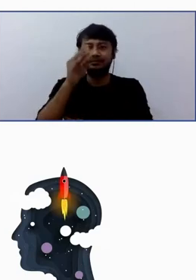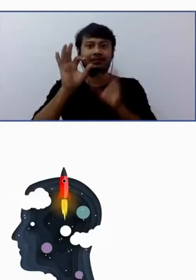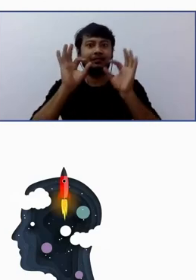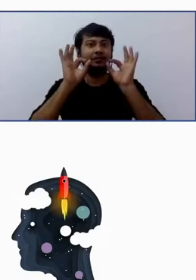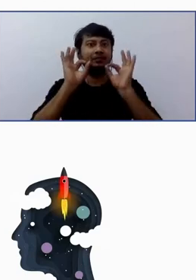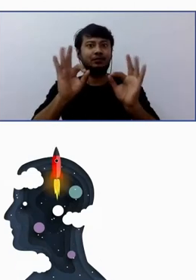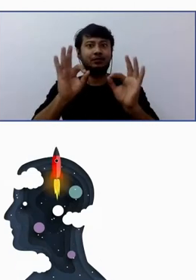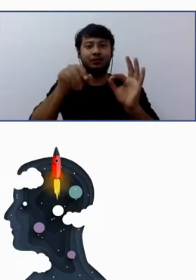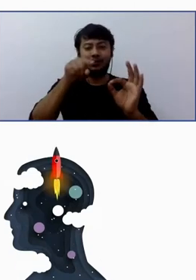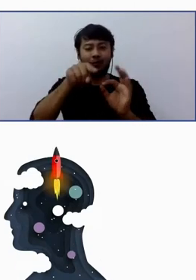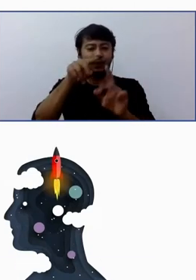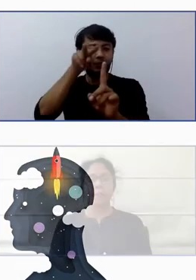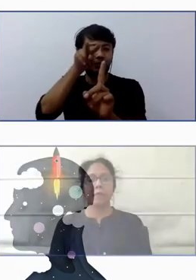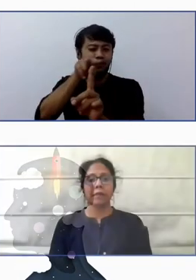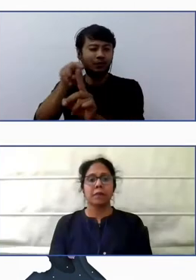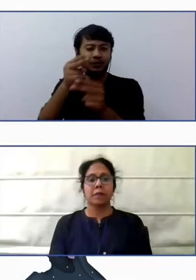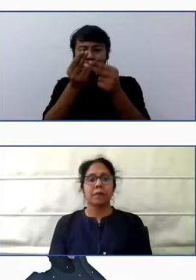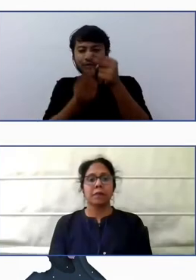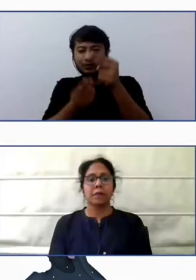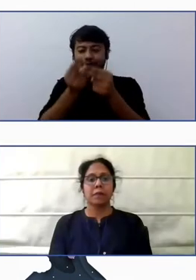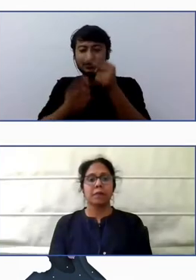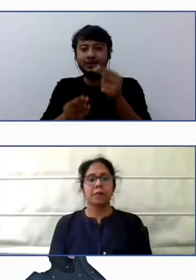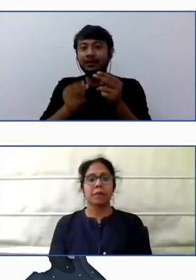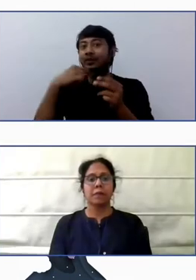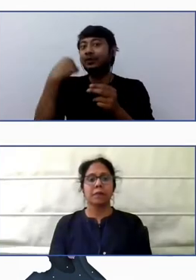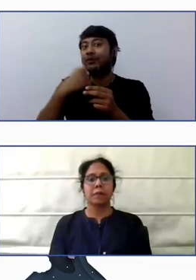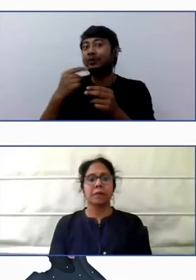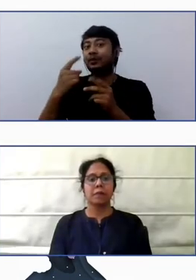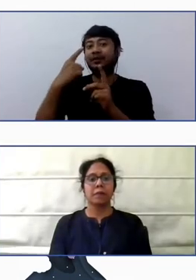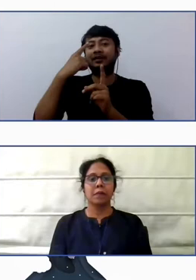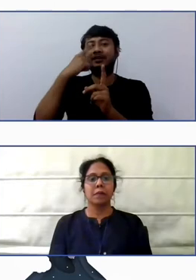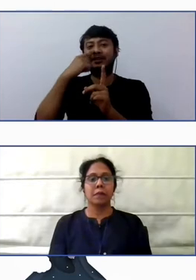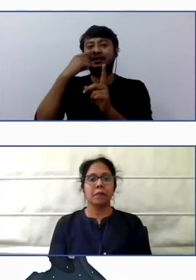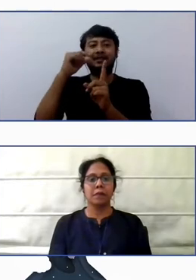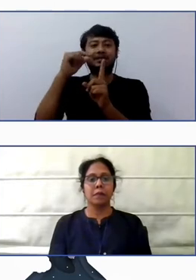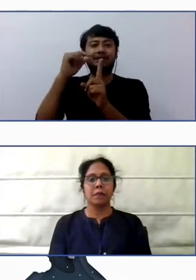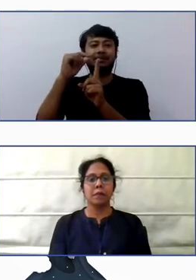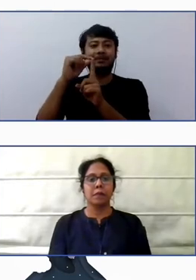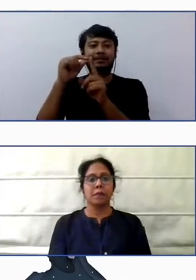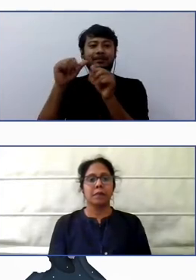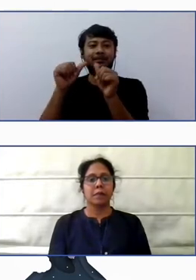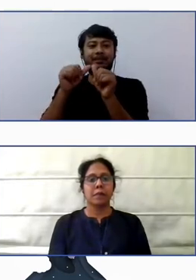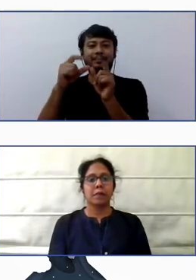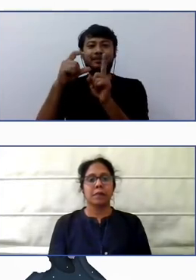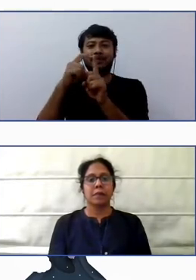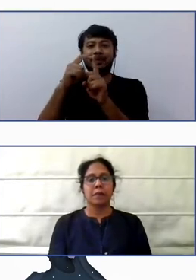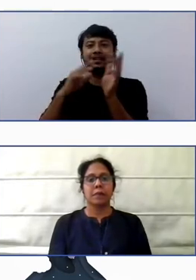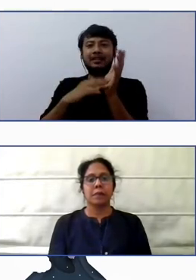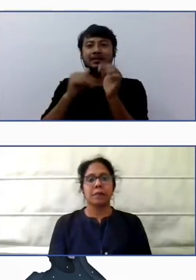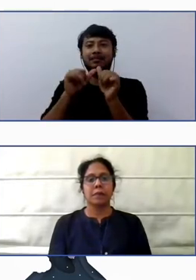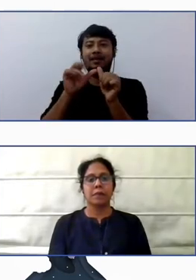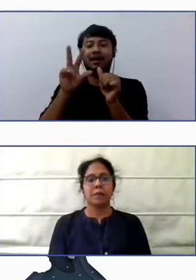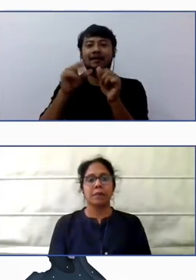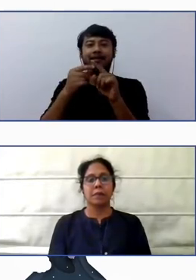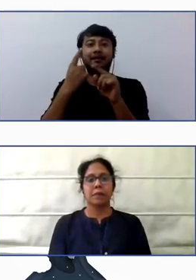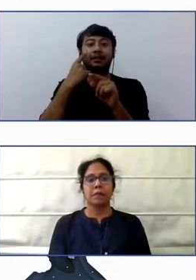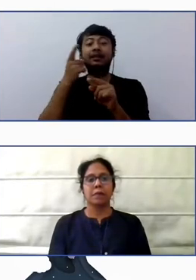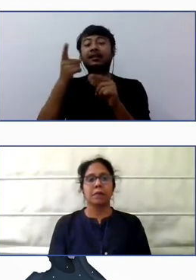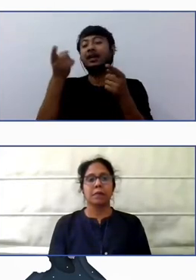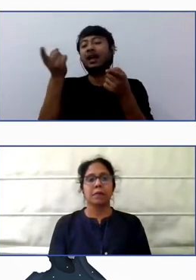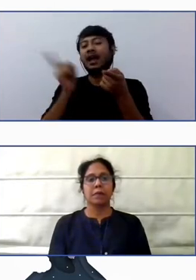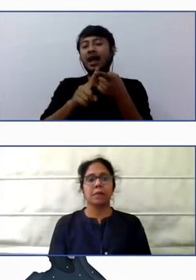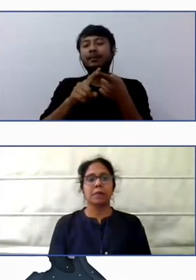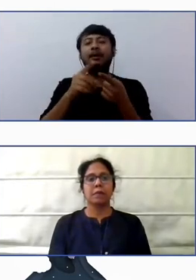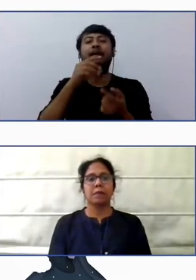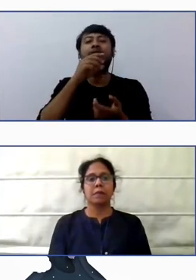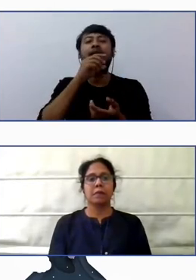me introduce them. Padmavati Srinivasan, our first panelist for the day. Padmavati Srinivasan was affected by polio when she is 3 months old